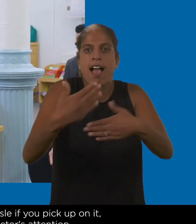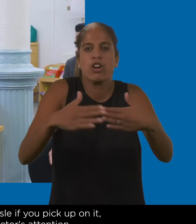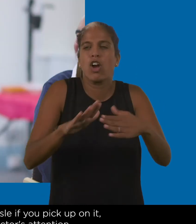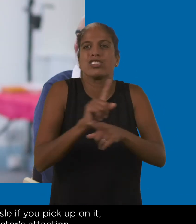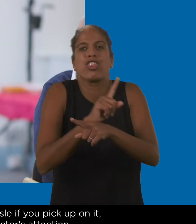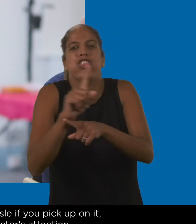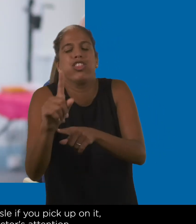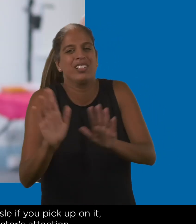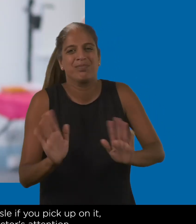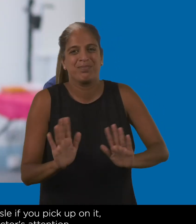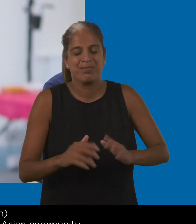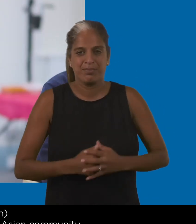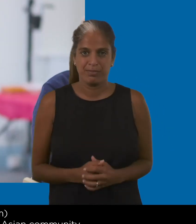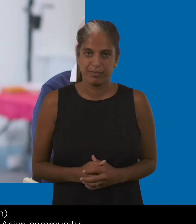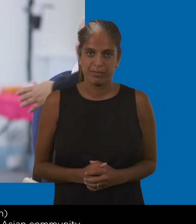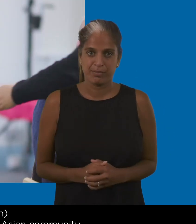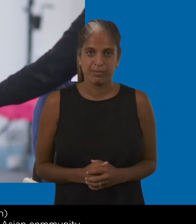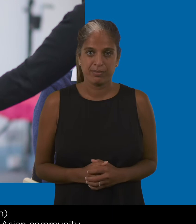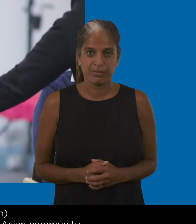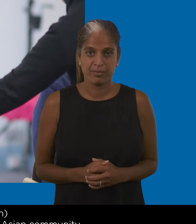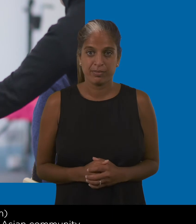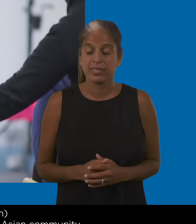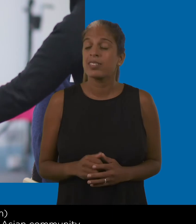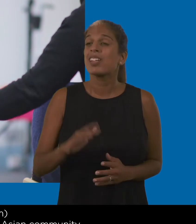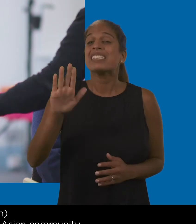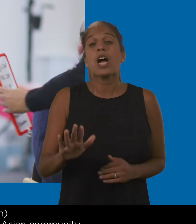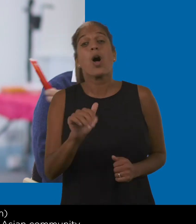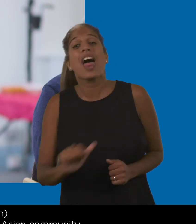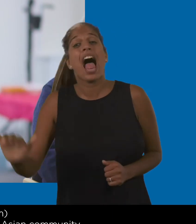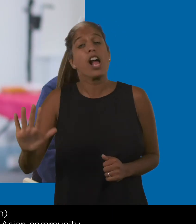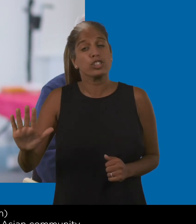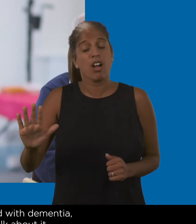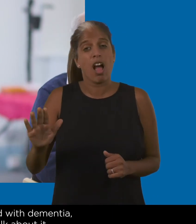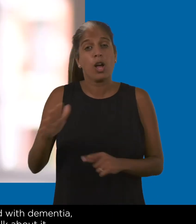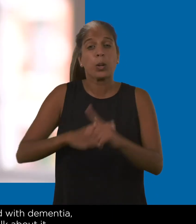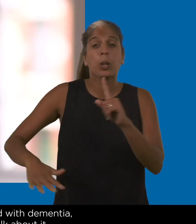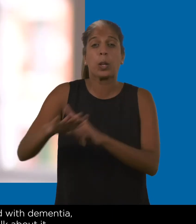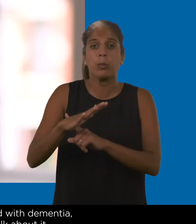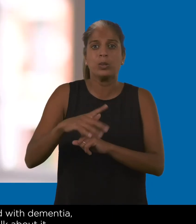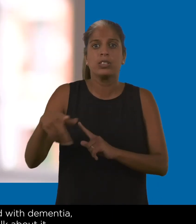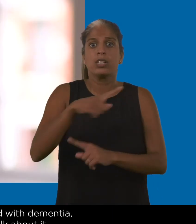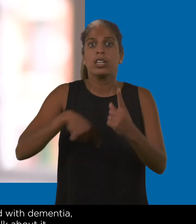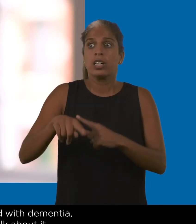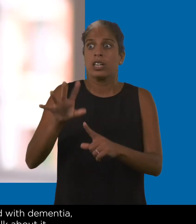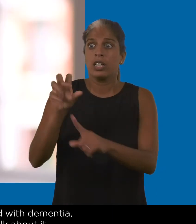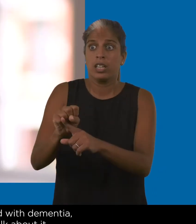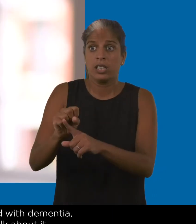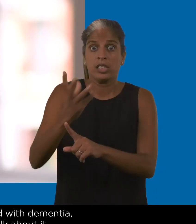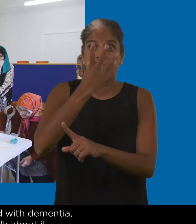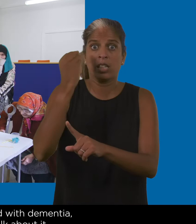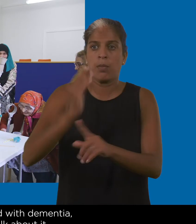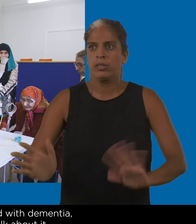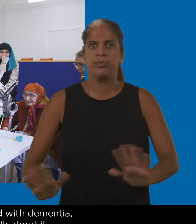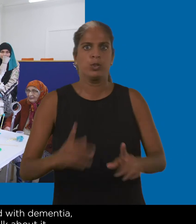doctor's attention. It is a big stigma in our South Asian community. Once people are diagnosed with